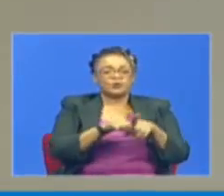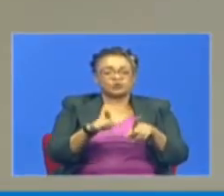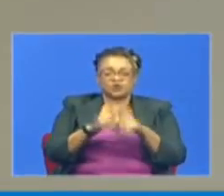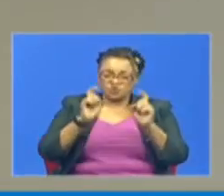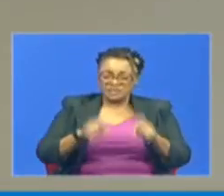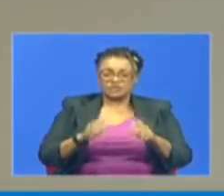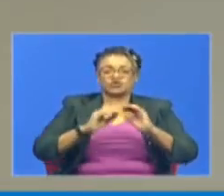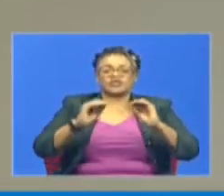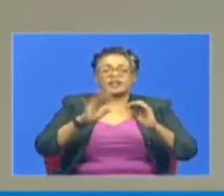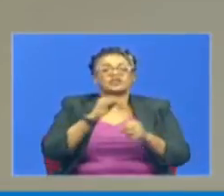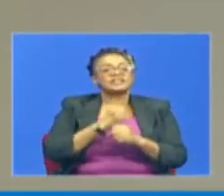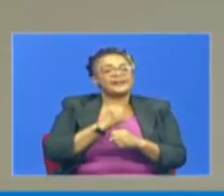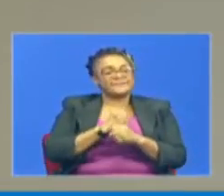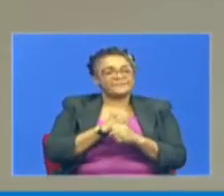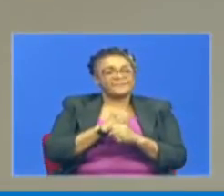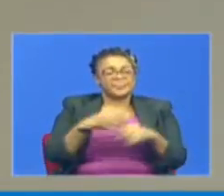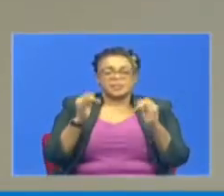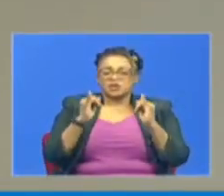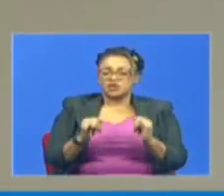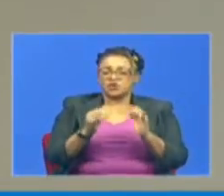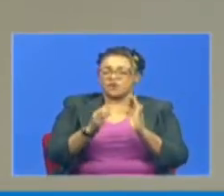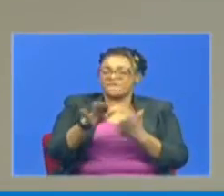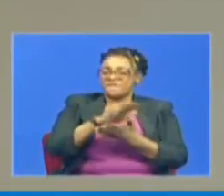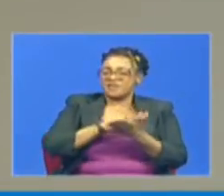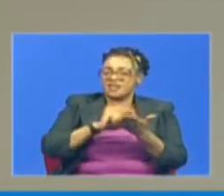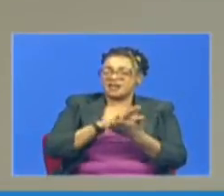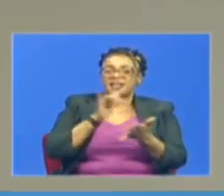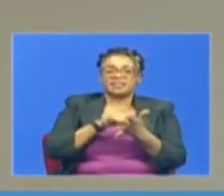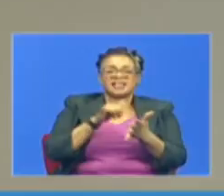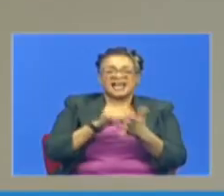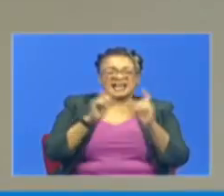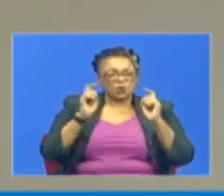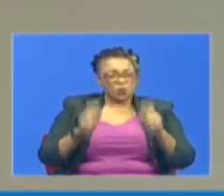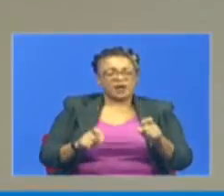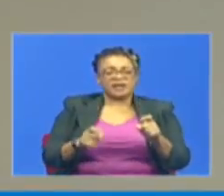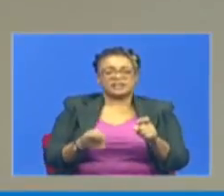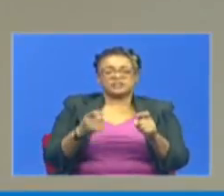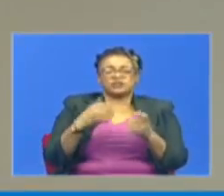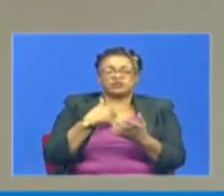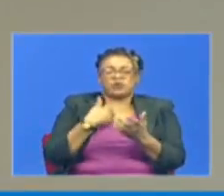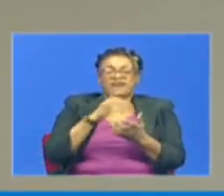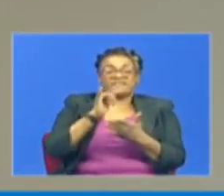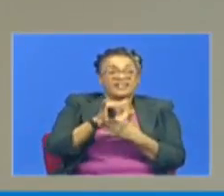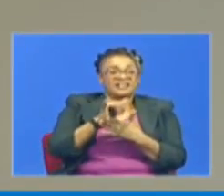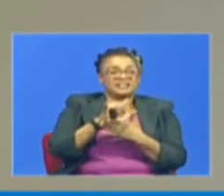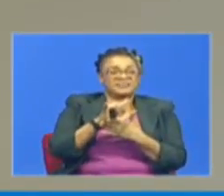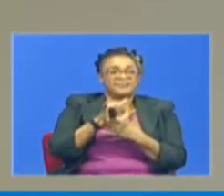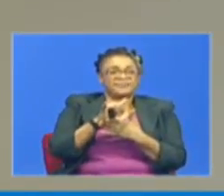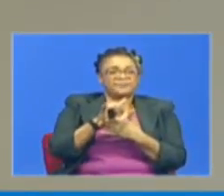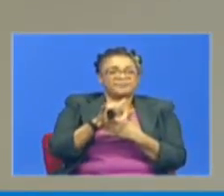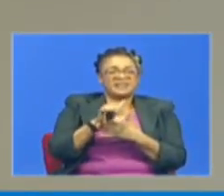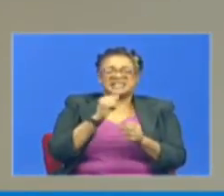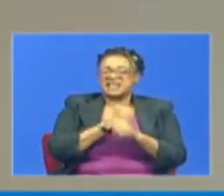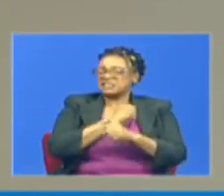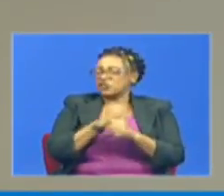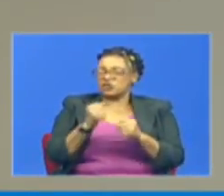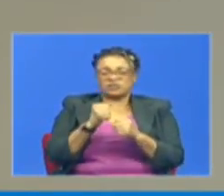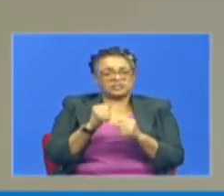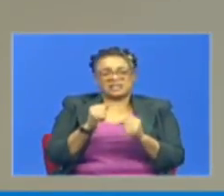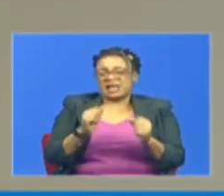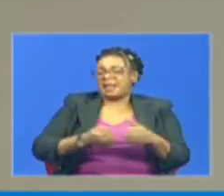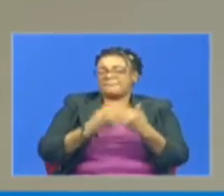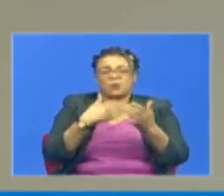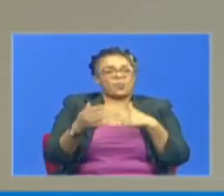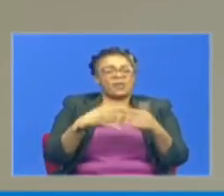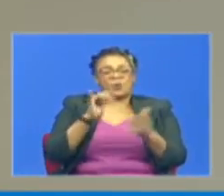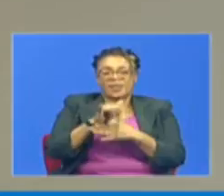your staff in the new skills that are required to execute that new business model. It doesn't go without it. So I would